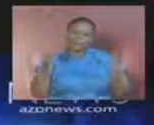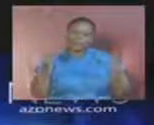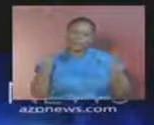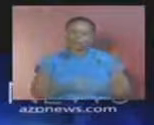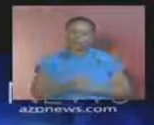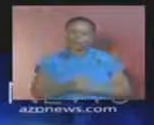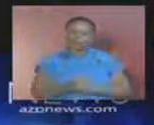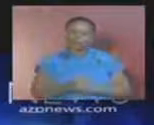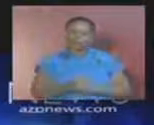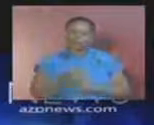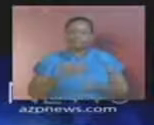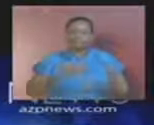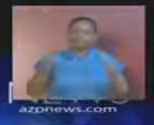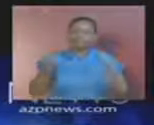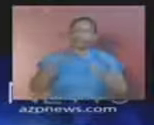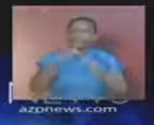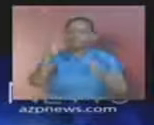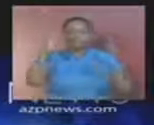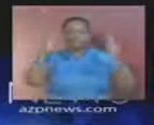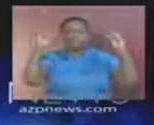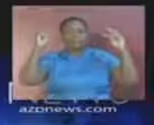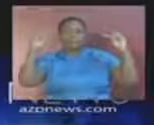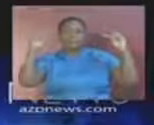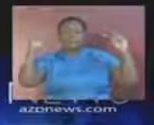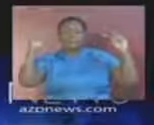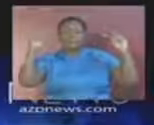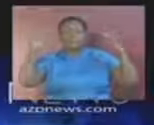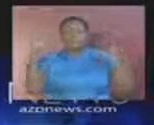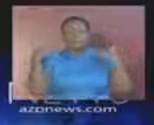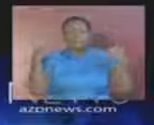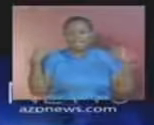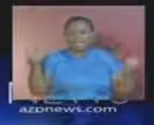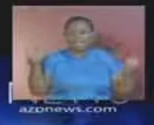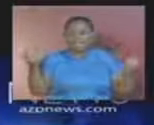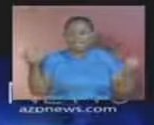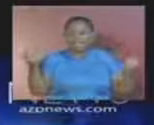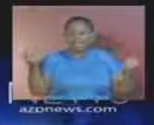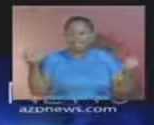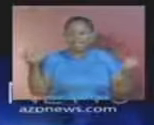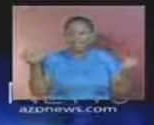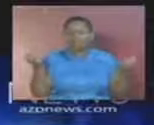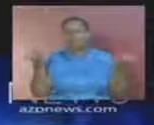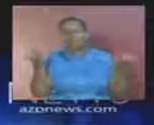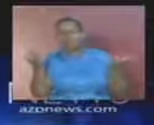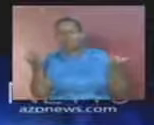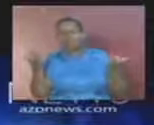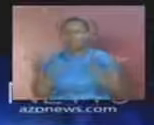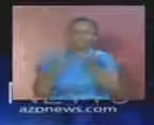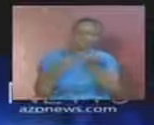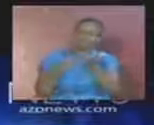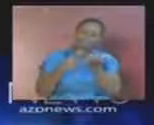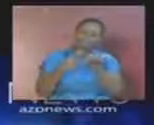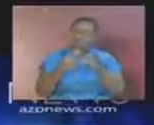Dial Singh. Minister, I just wanted you to clarify in terms of the numbers of the vaccines,